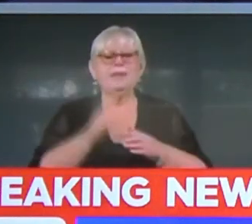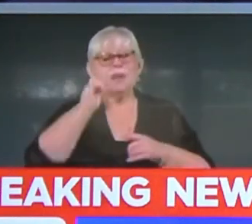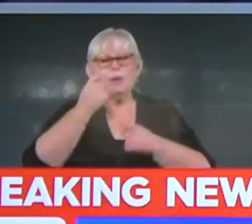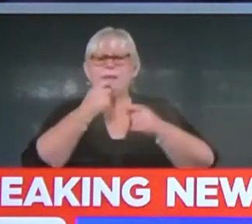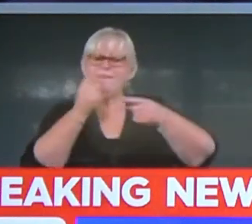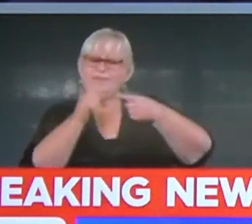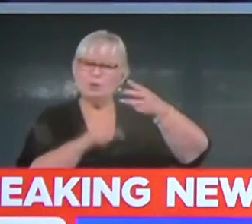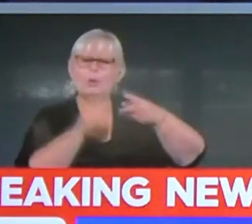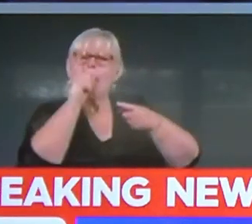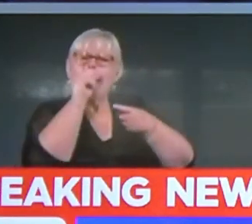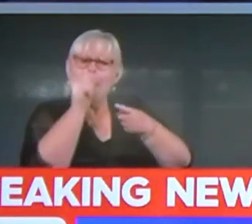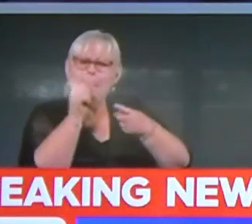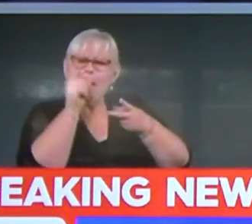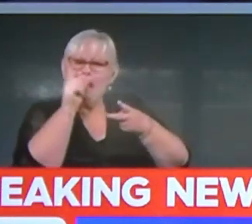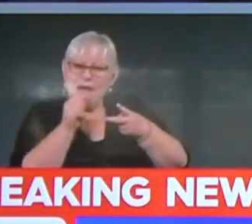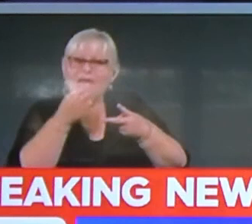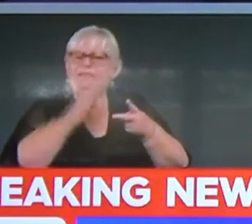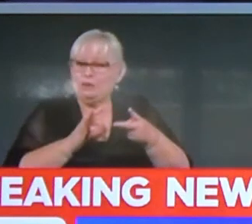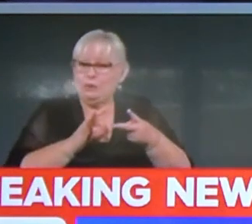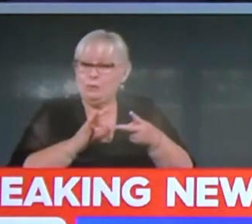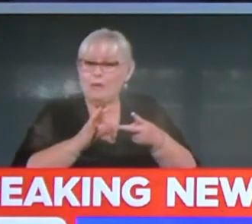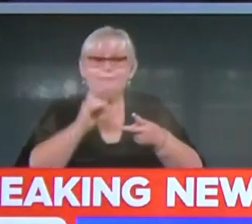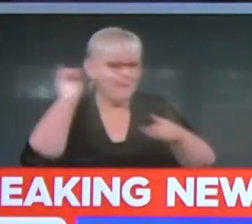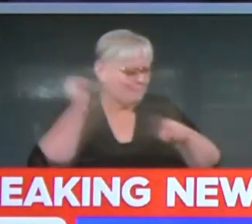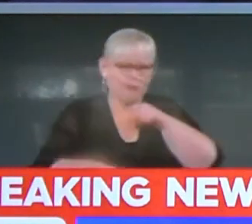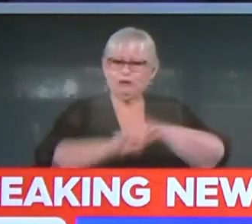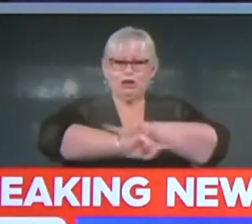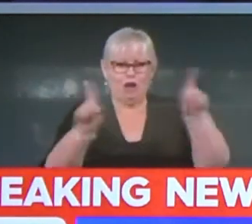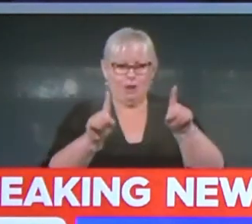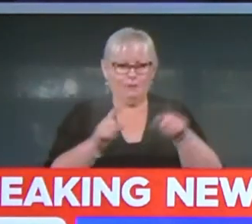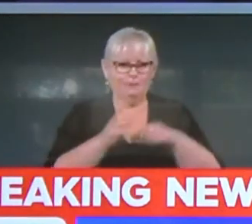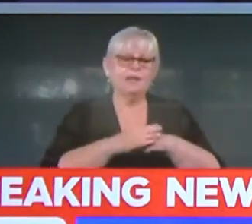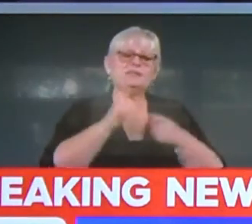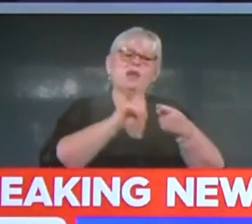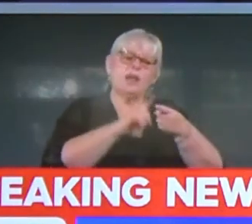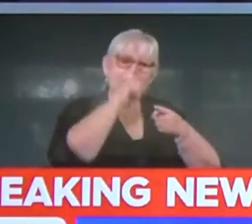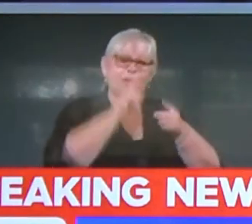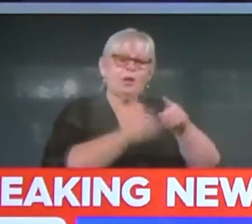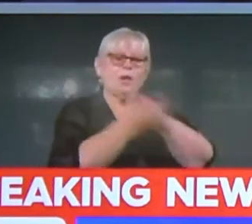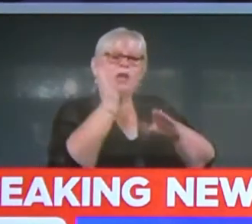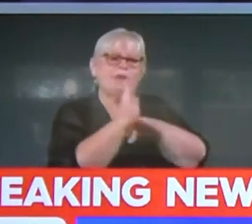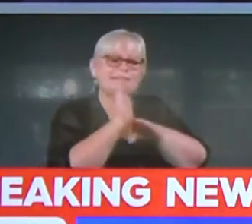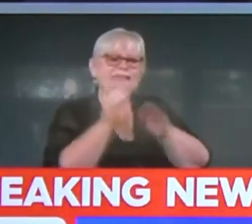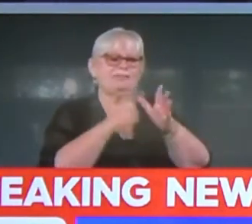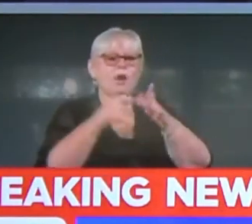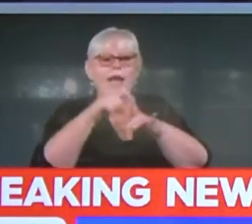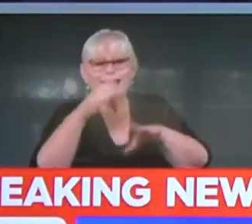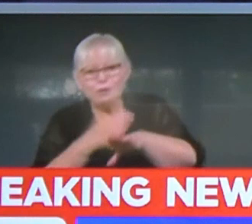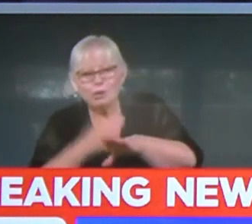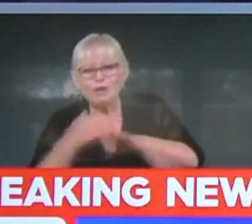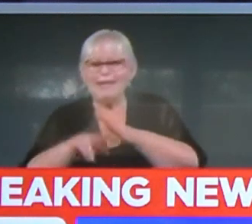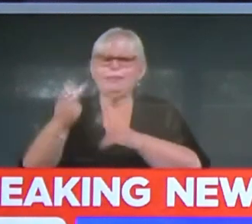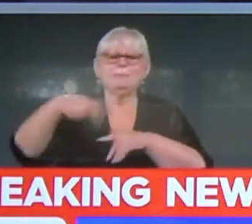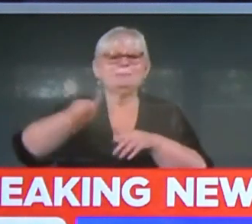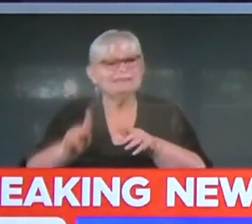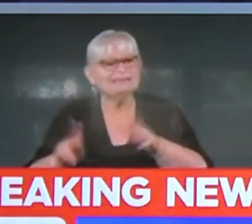set out in the directive that will be provided. But this would include people involved in aid work in the Pacific and the support that we're